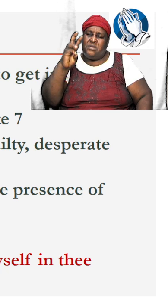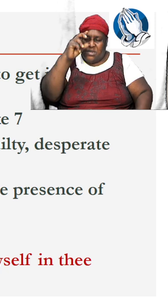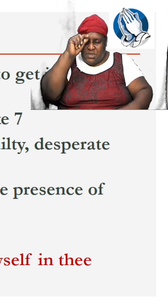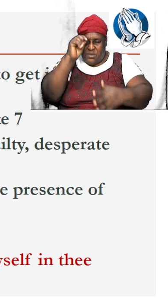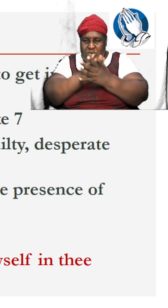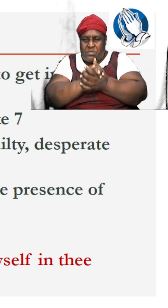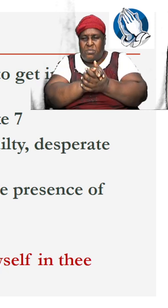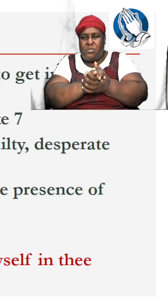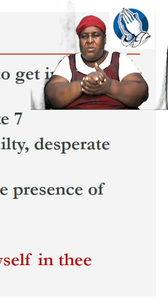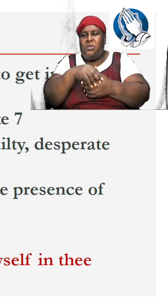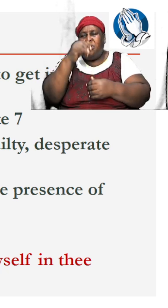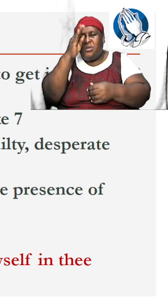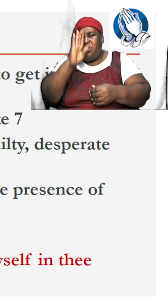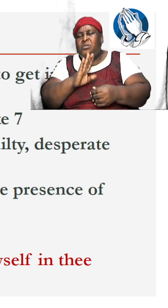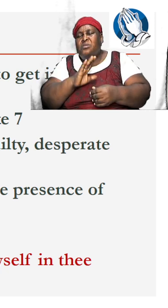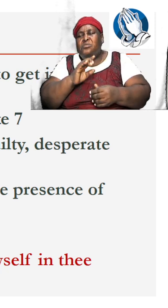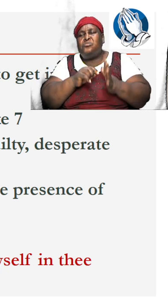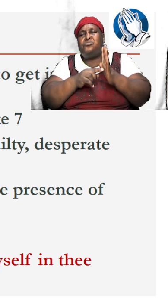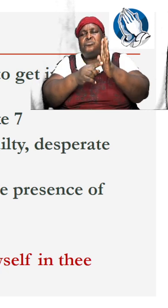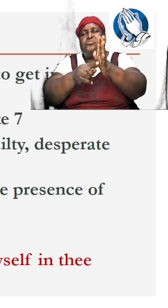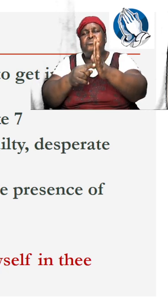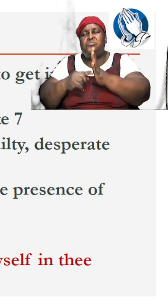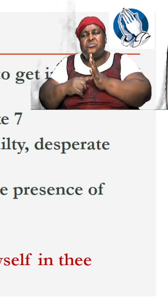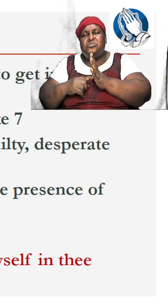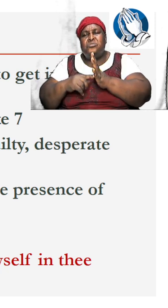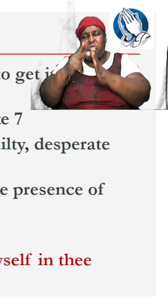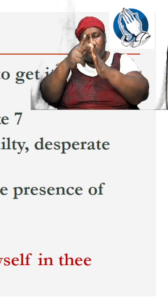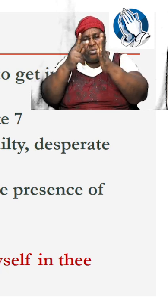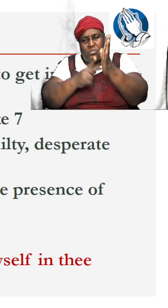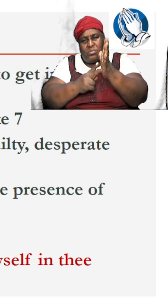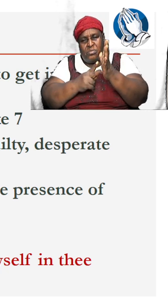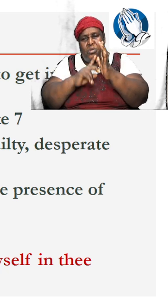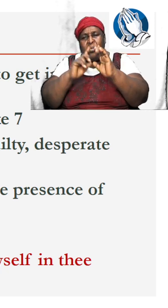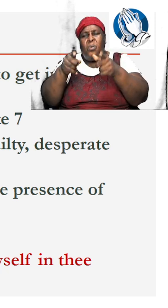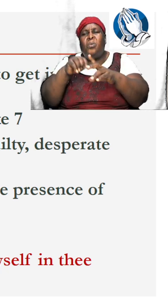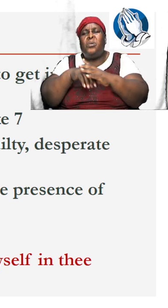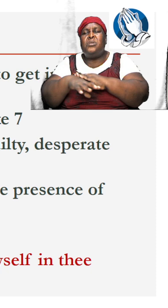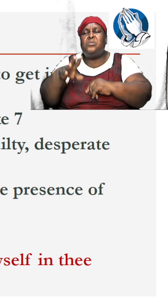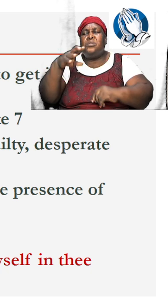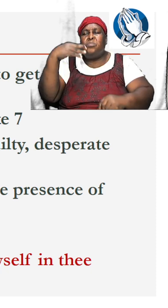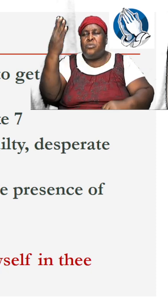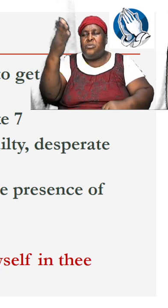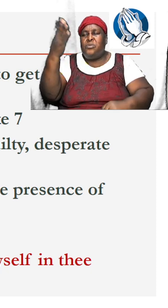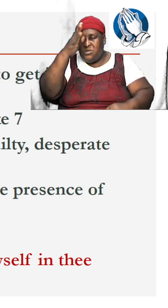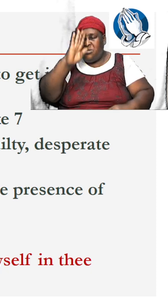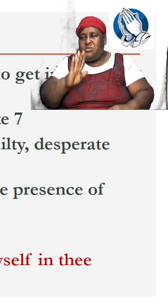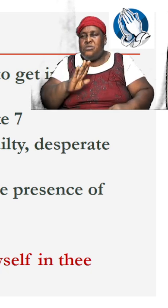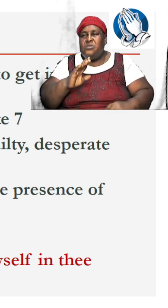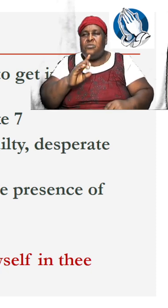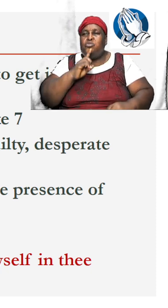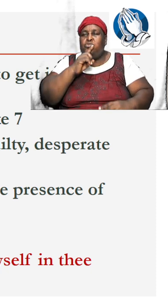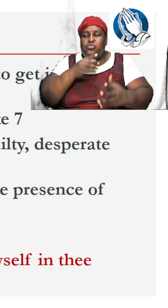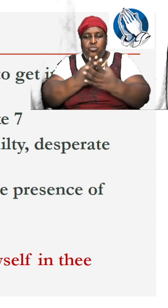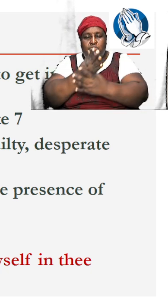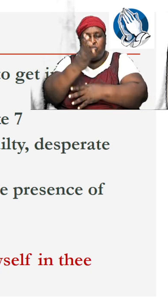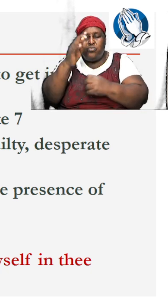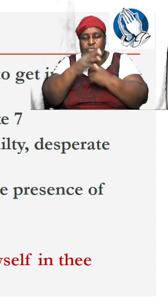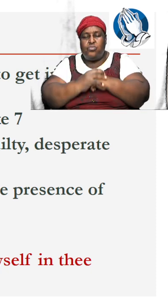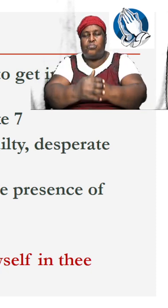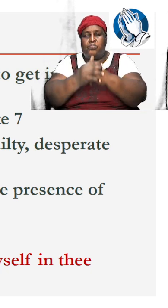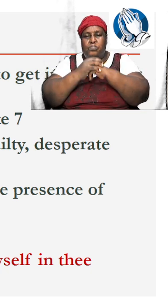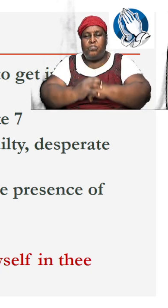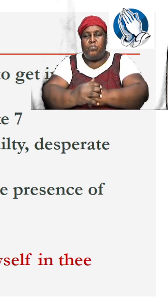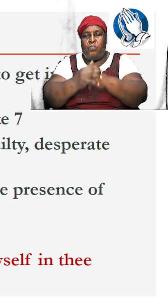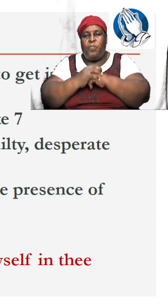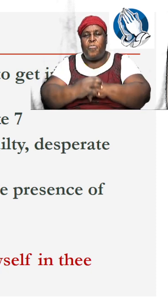God showed us a principle of getting into his presence through worship. To the point where he says that I